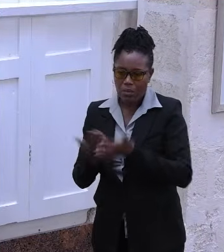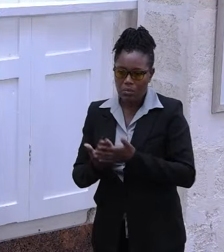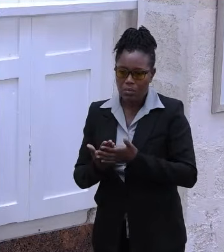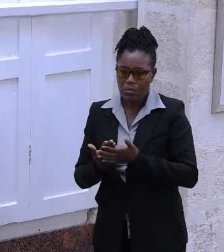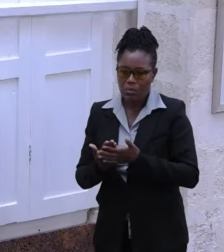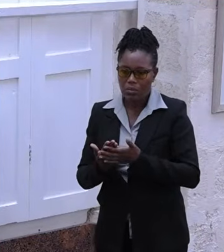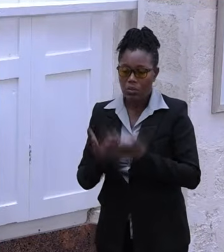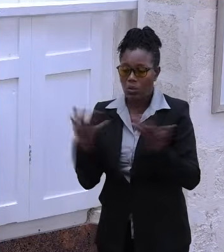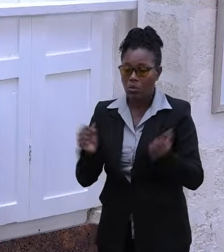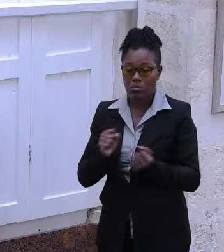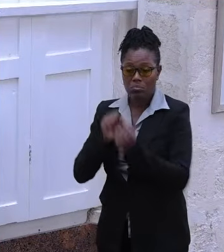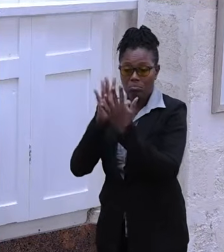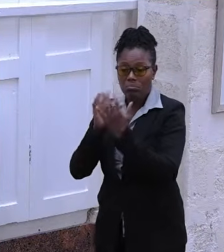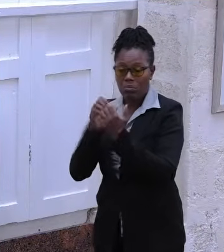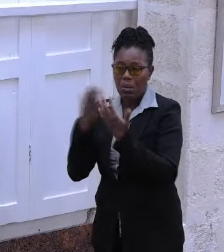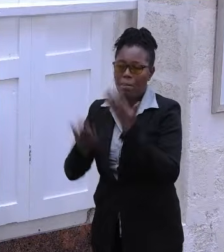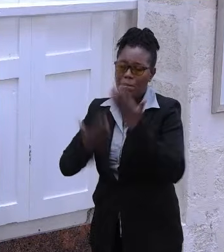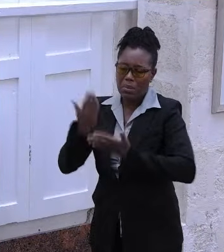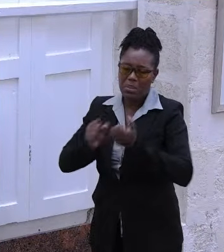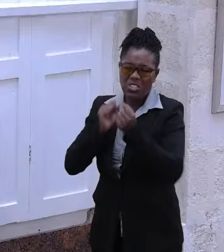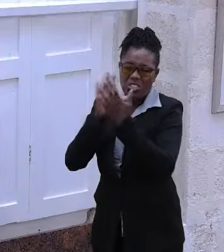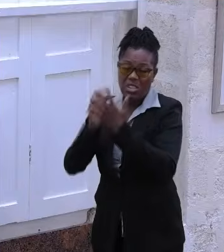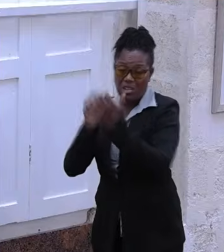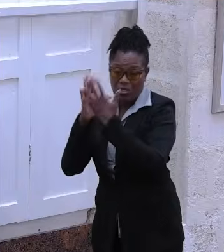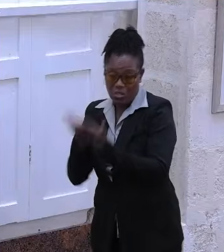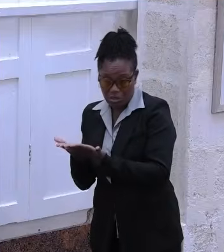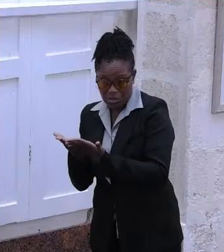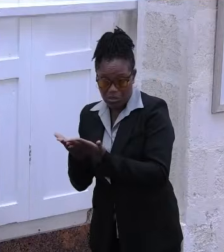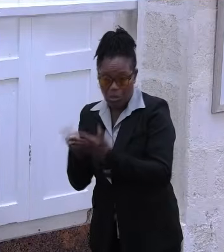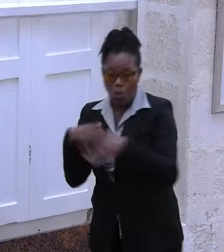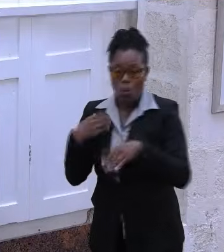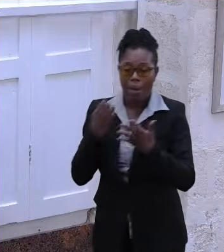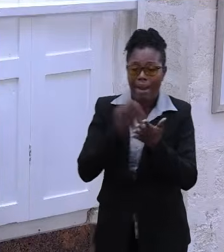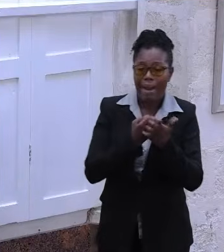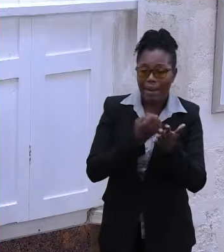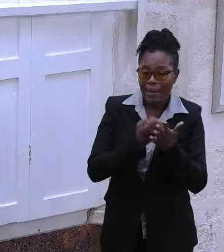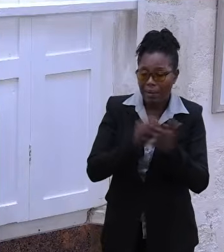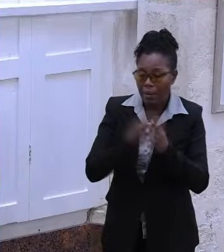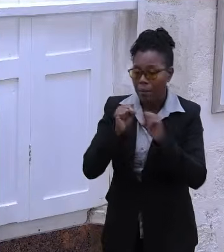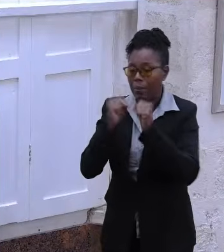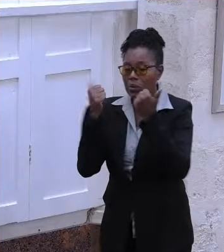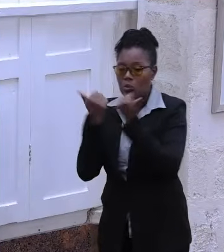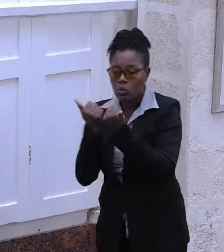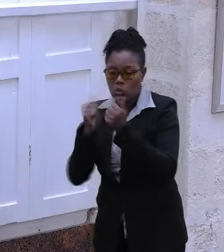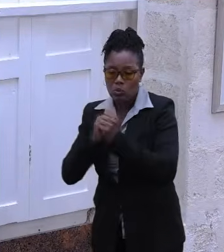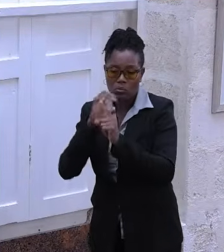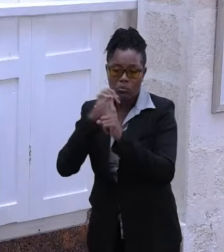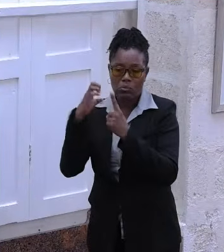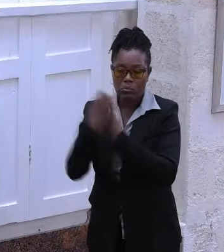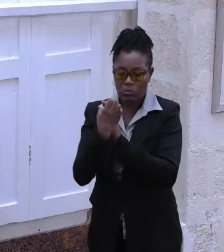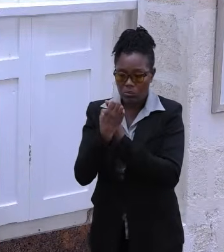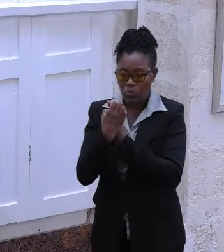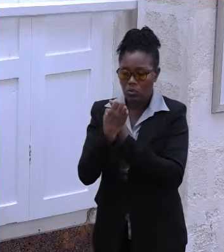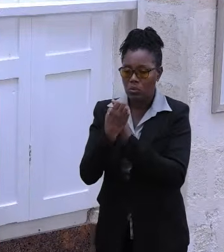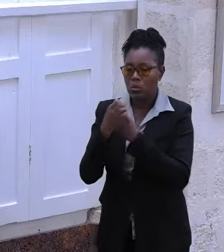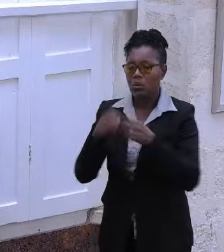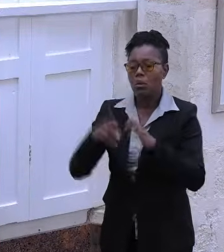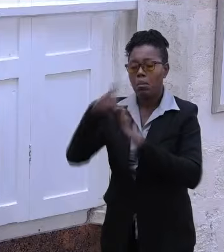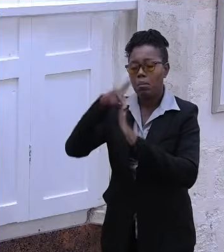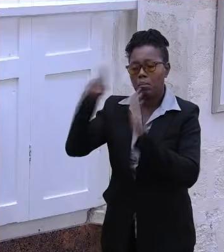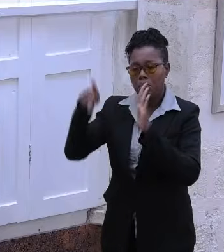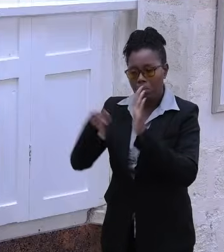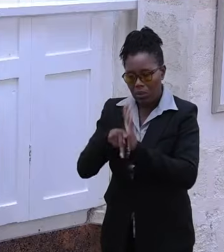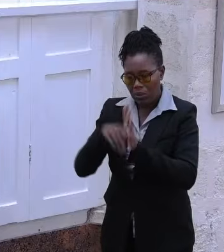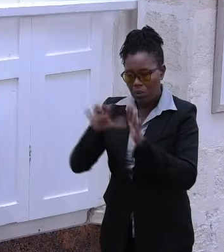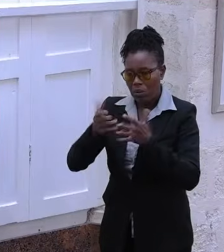systemic challenges, or should I say, two, what is the economic, social, cultural policy that we want